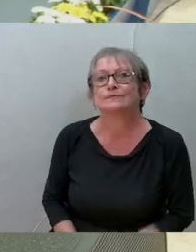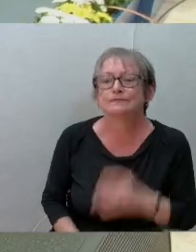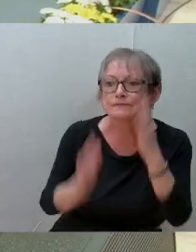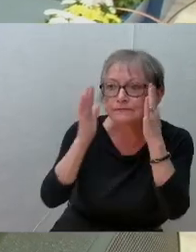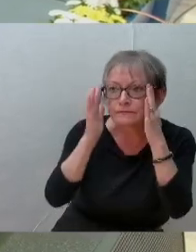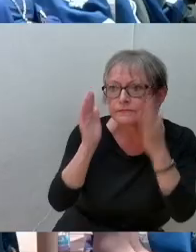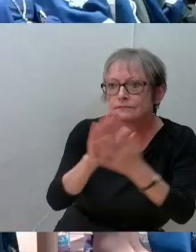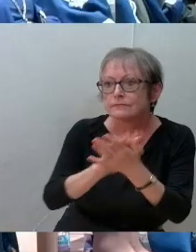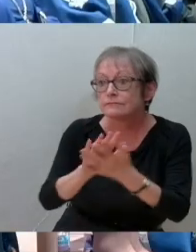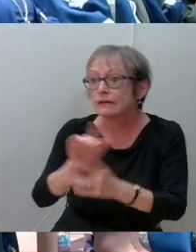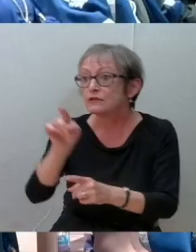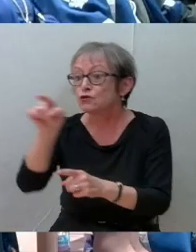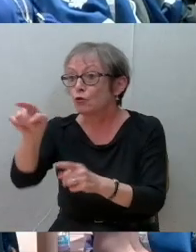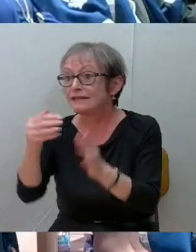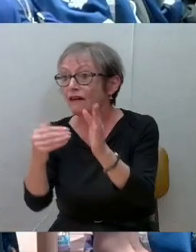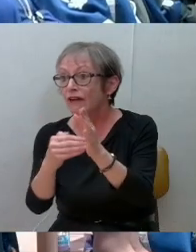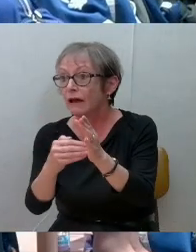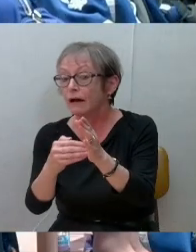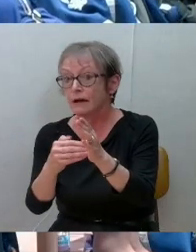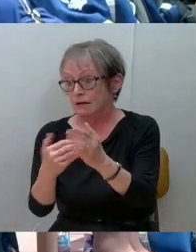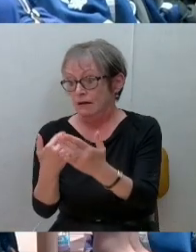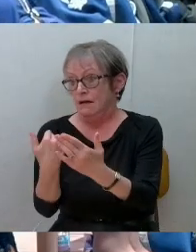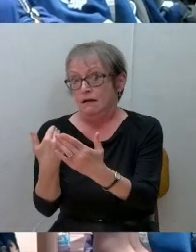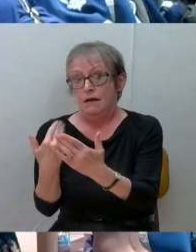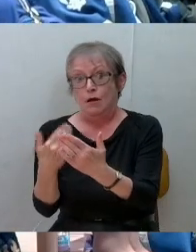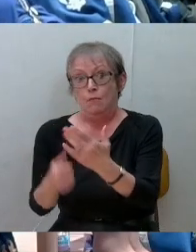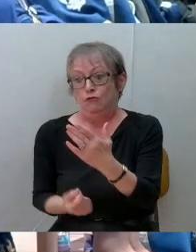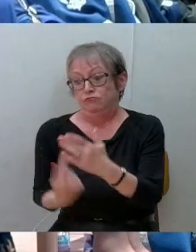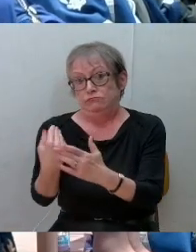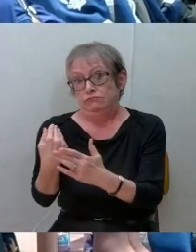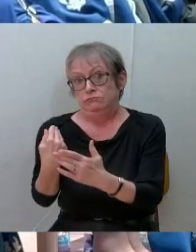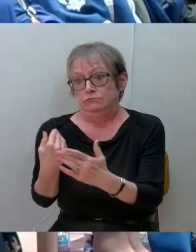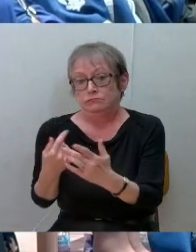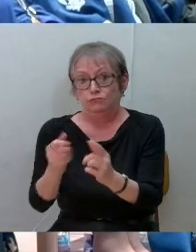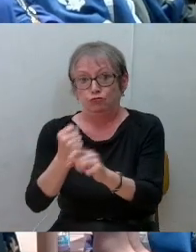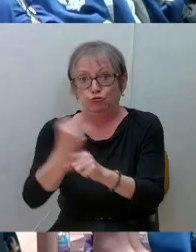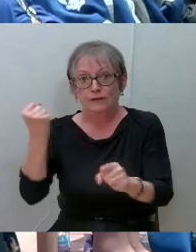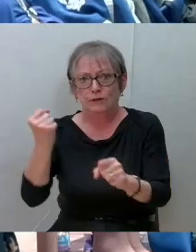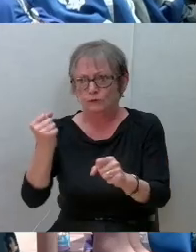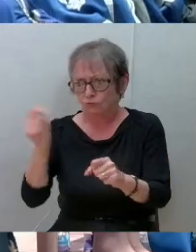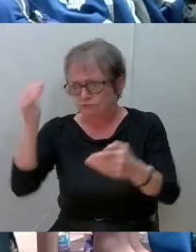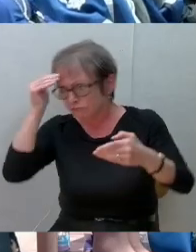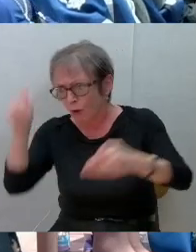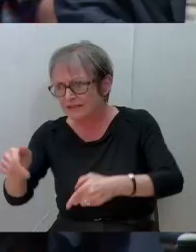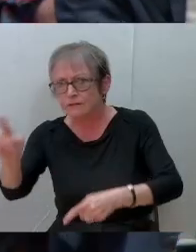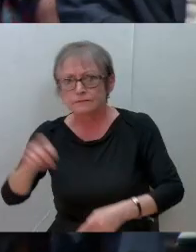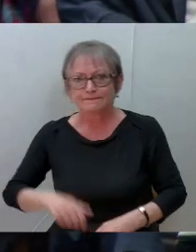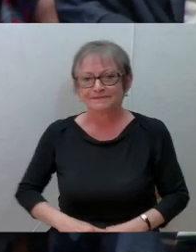that means you too, Zabir. You're the kind of most recent graduate of the University of Dundee. So pay attention.